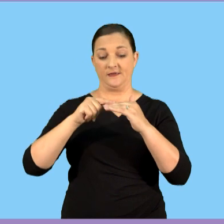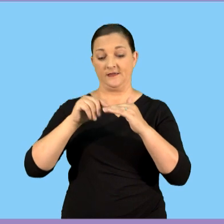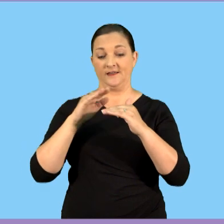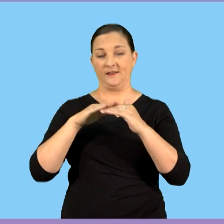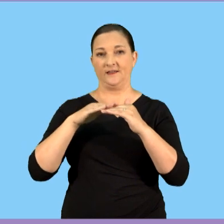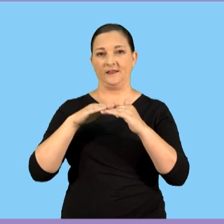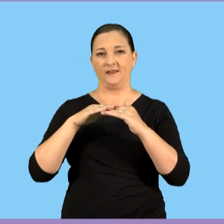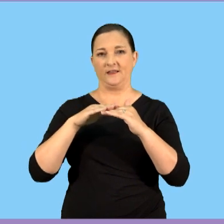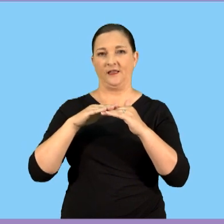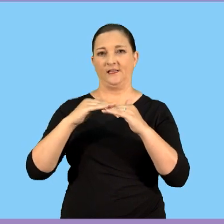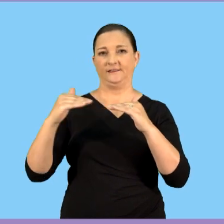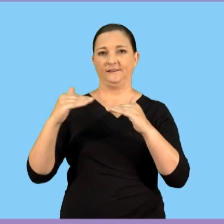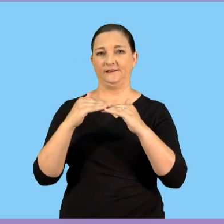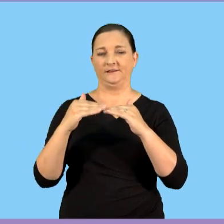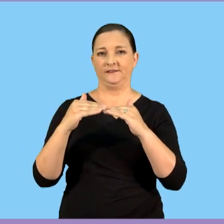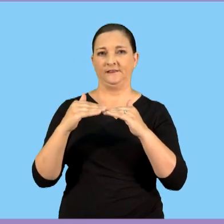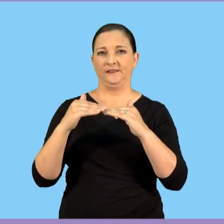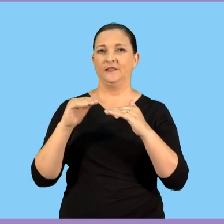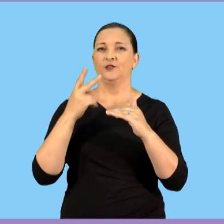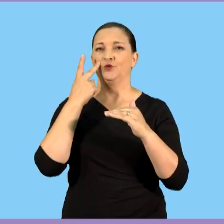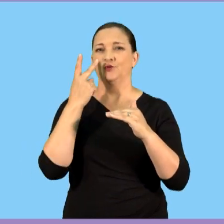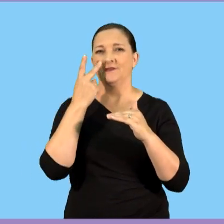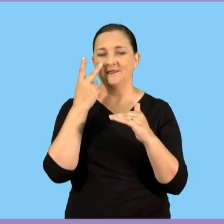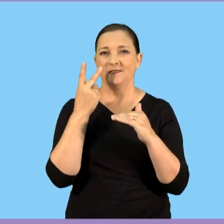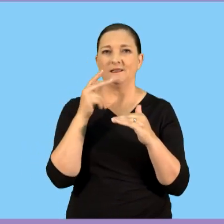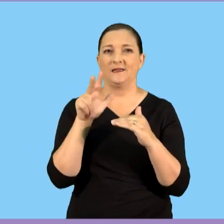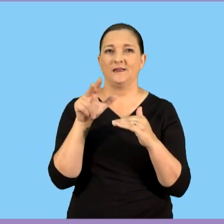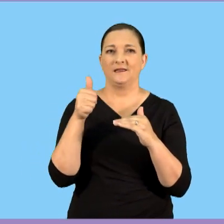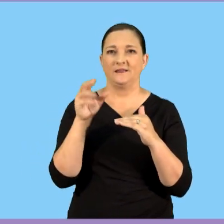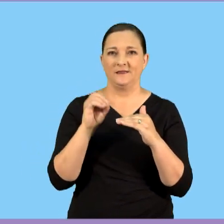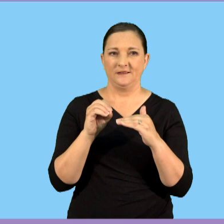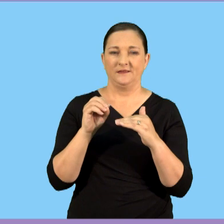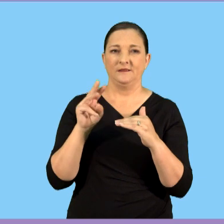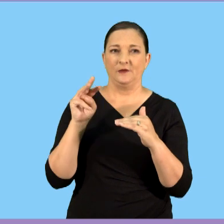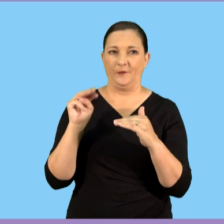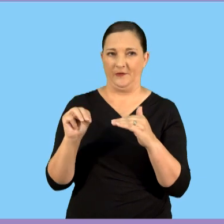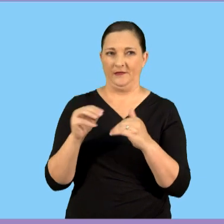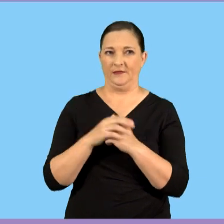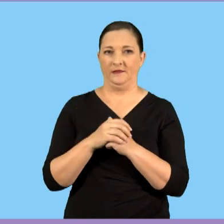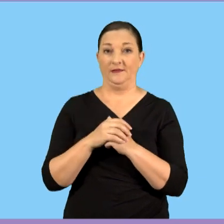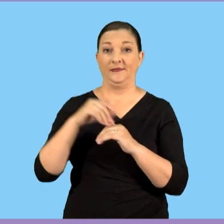1,200 meters. And then we are talking about the sea that is